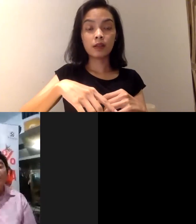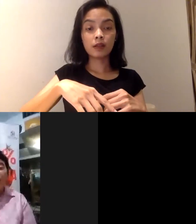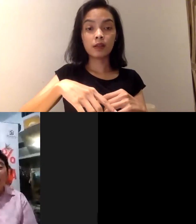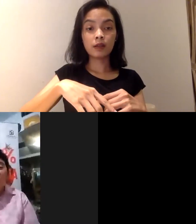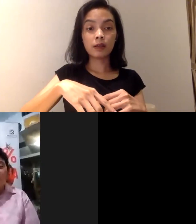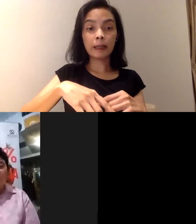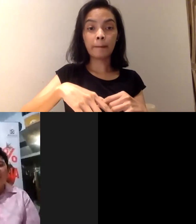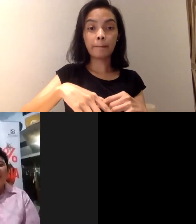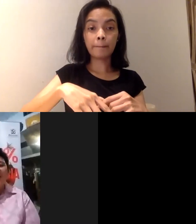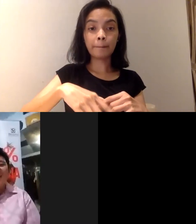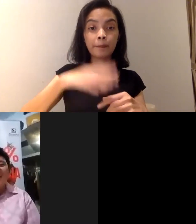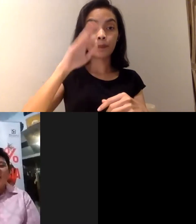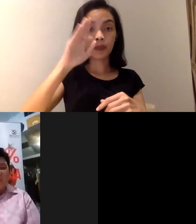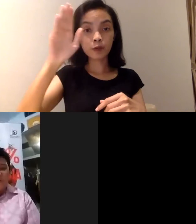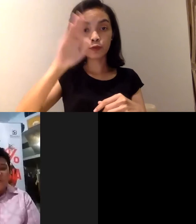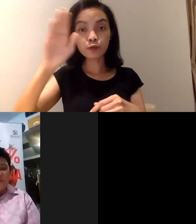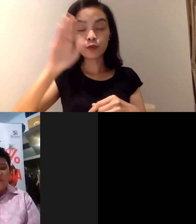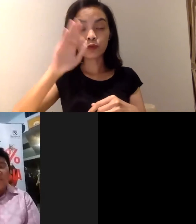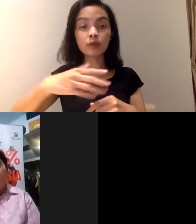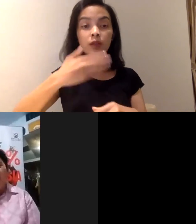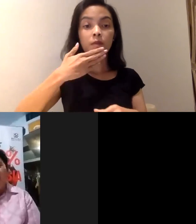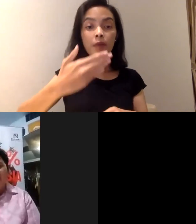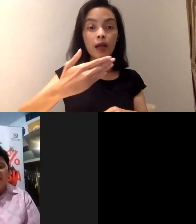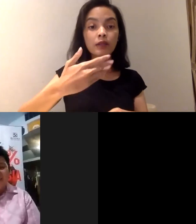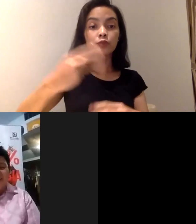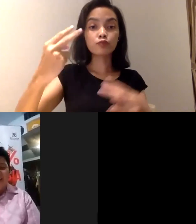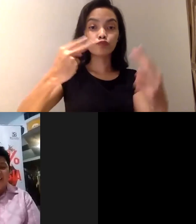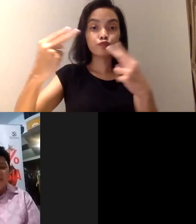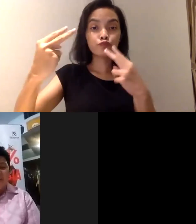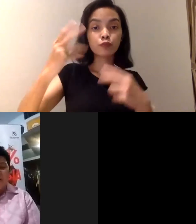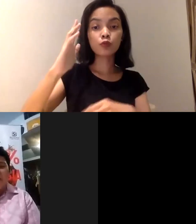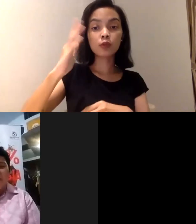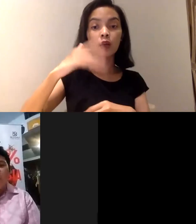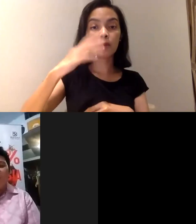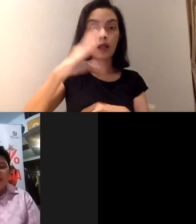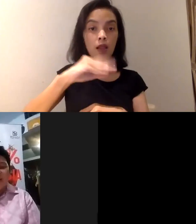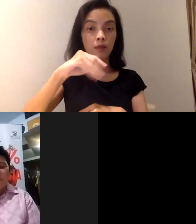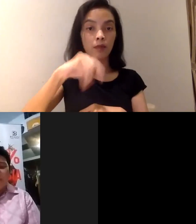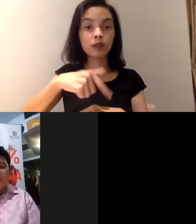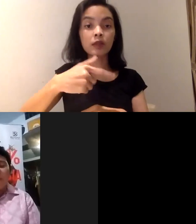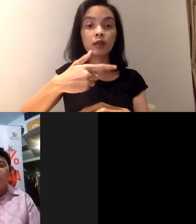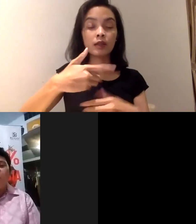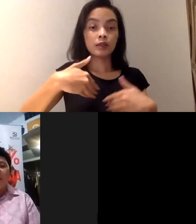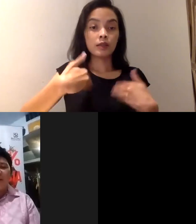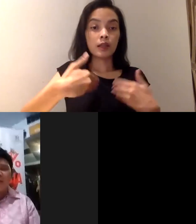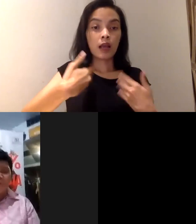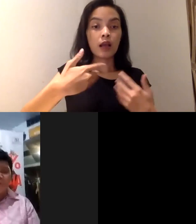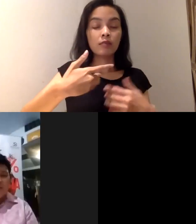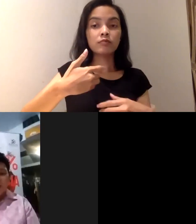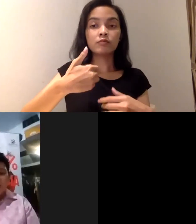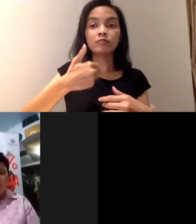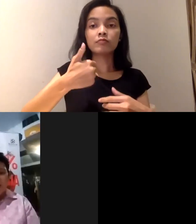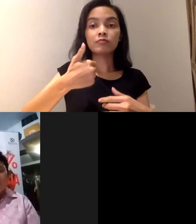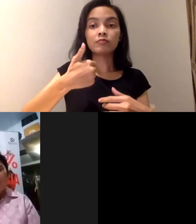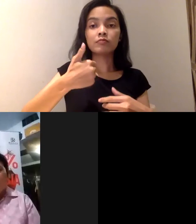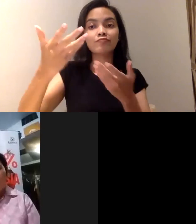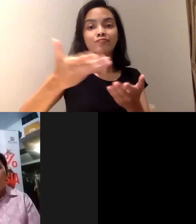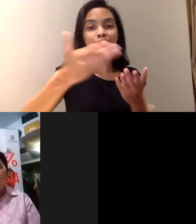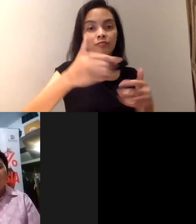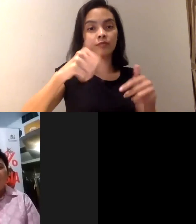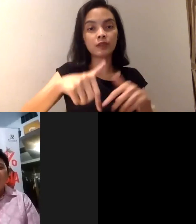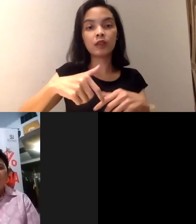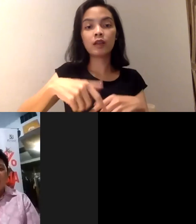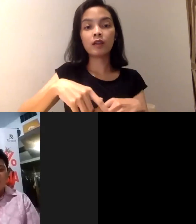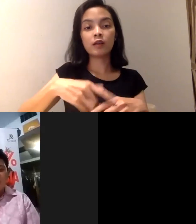Yeah, so hello, everyone. Thank you for joining us tonight. We are really happy for you to be here and,